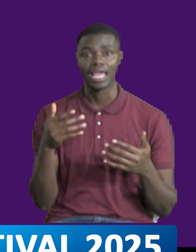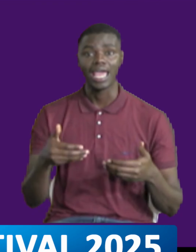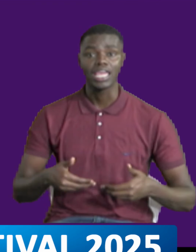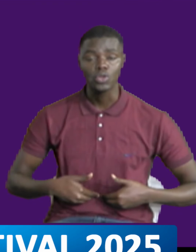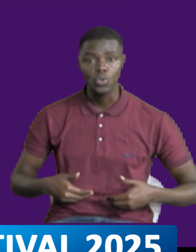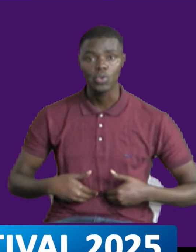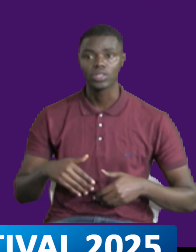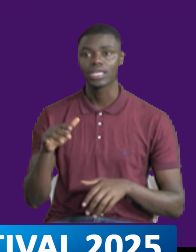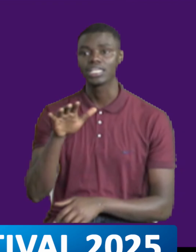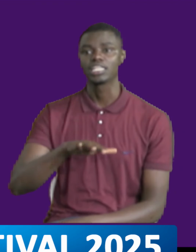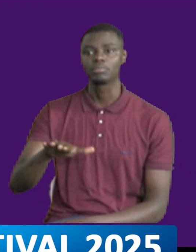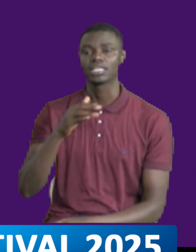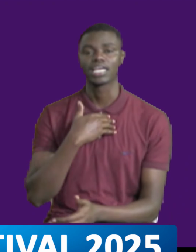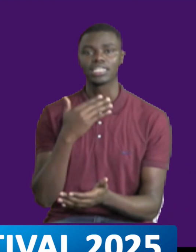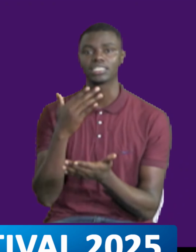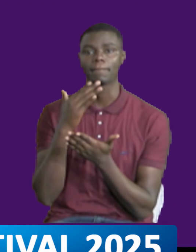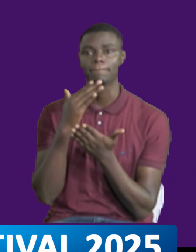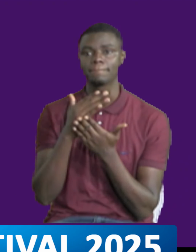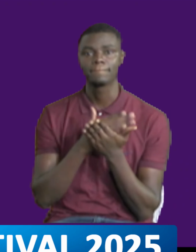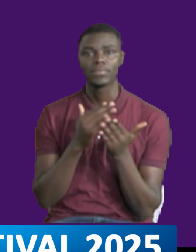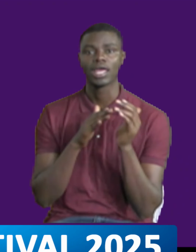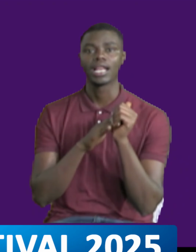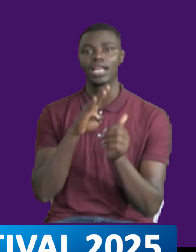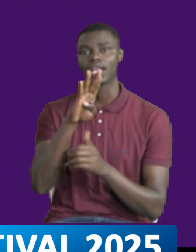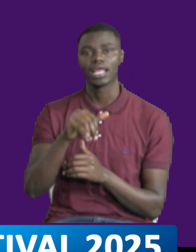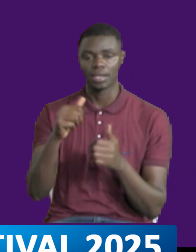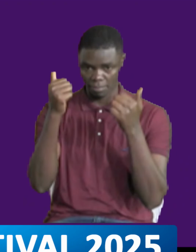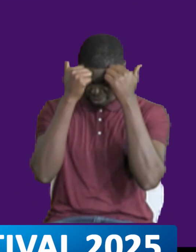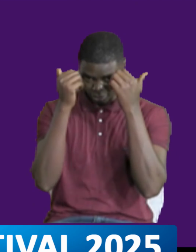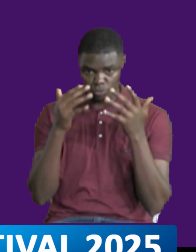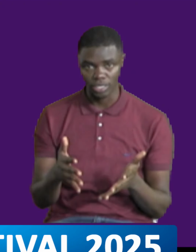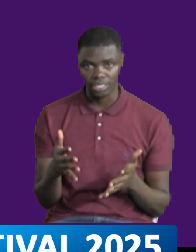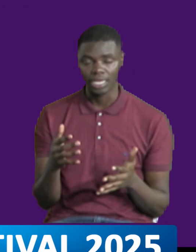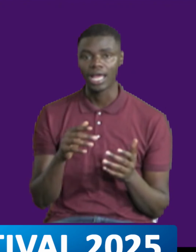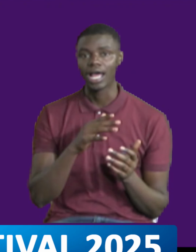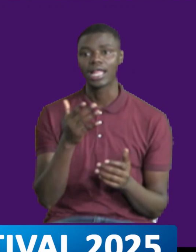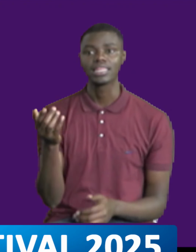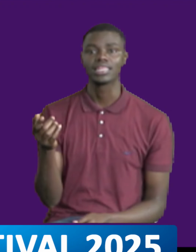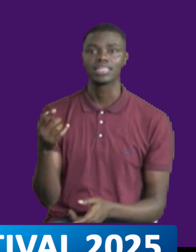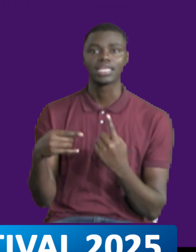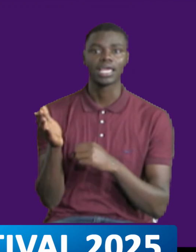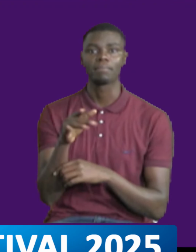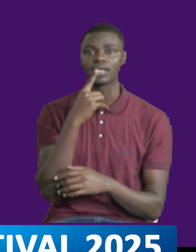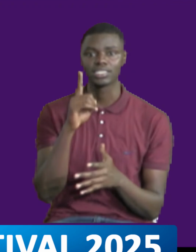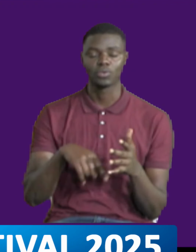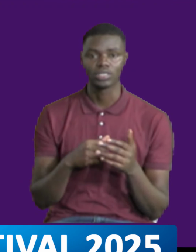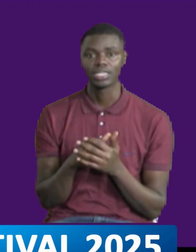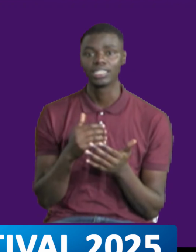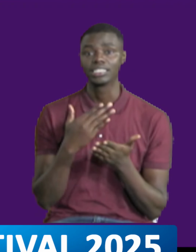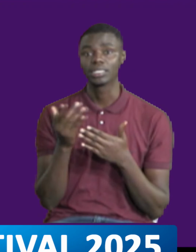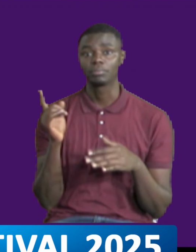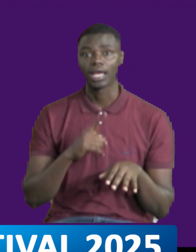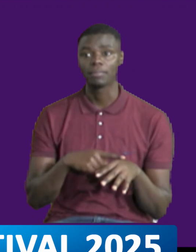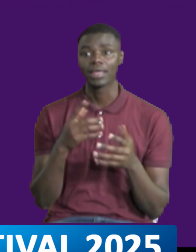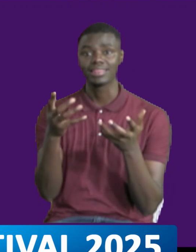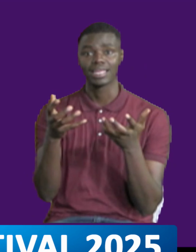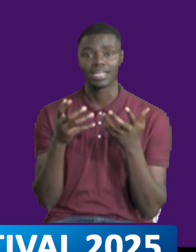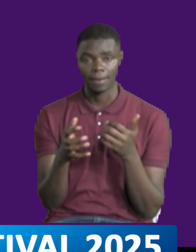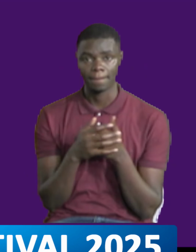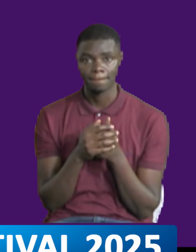Yeah. So we had some sessions that were led by students, and they came back and said, "Oh my God, sometimes they just need